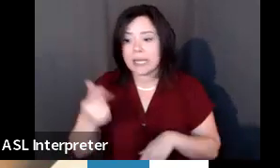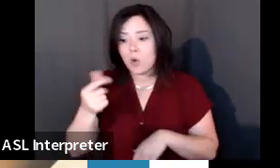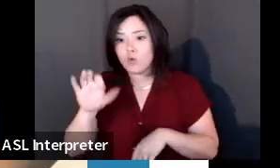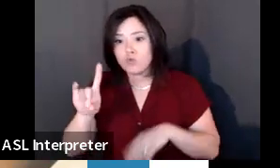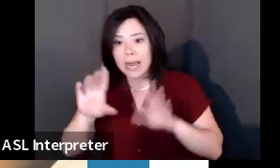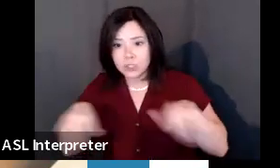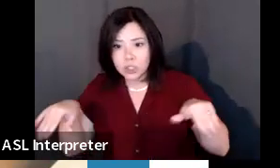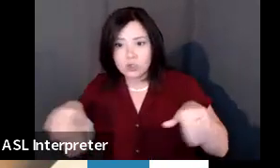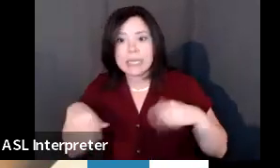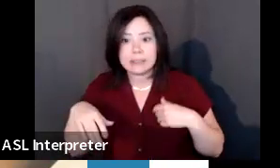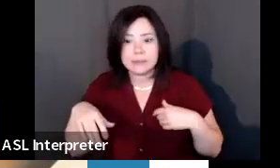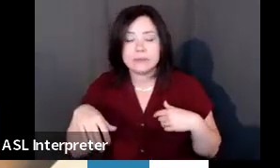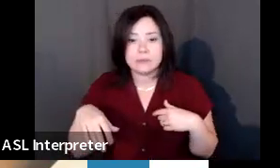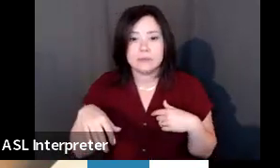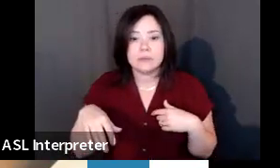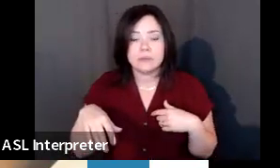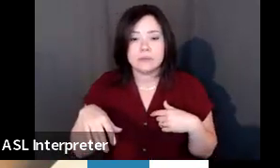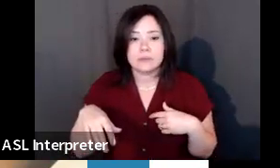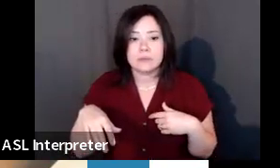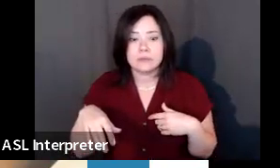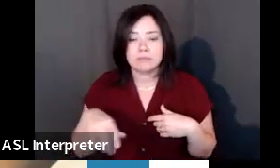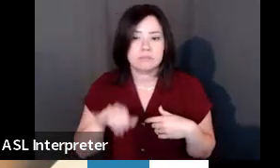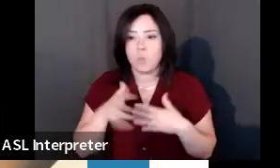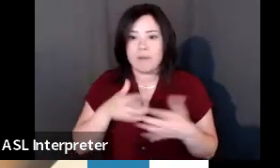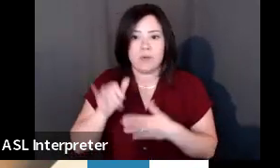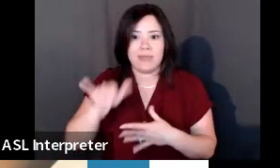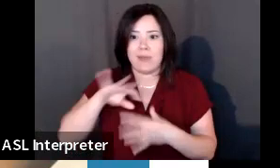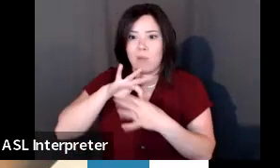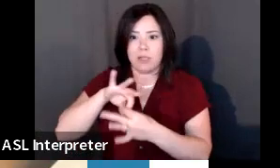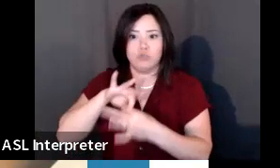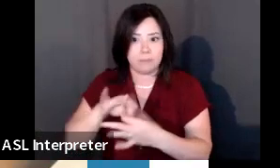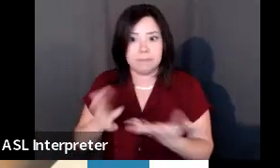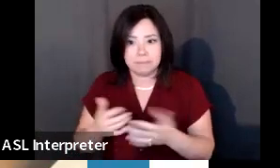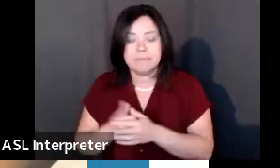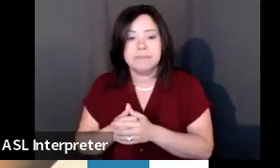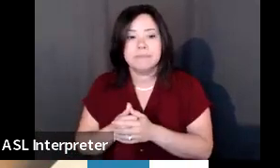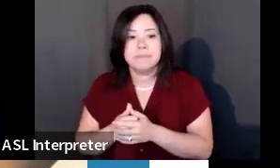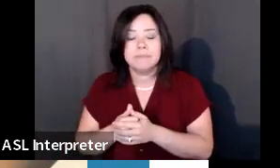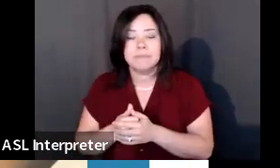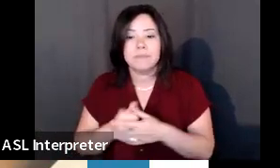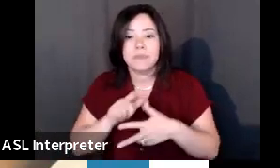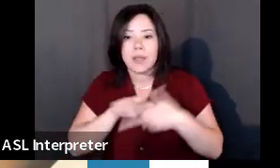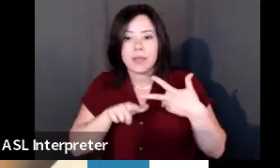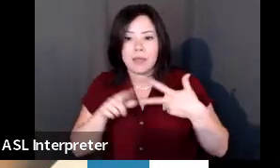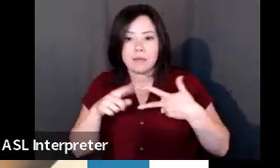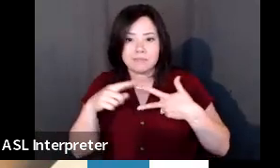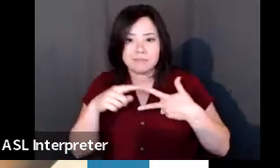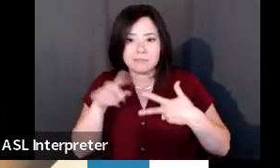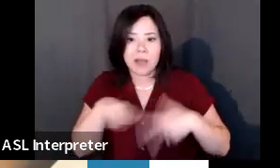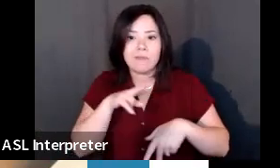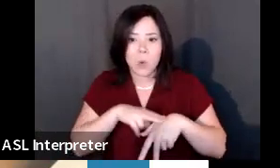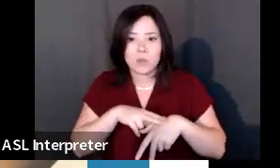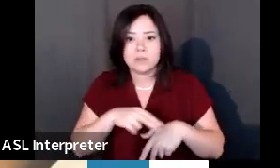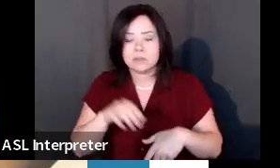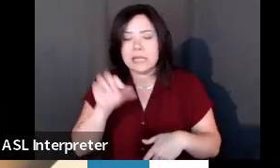or whatever that relationship looks like. And then there are certainly direct care workers